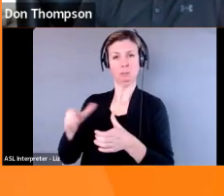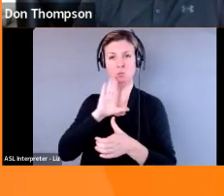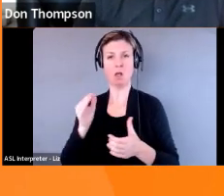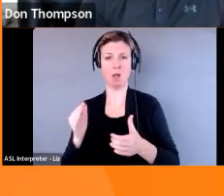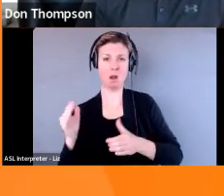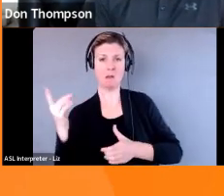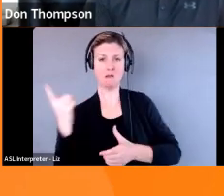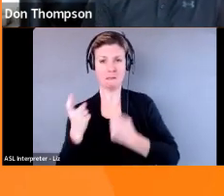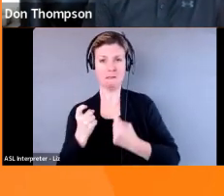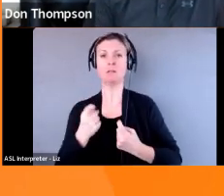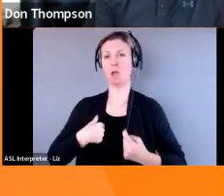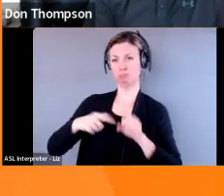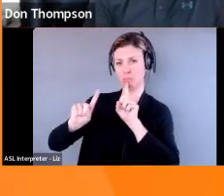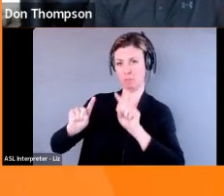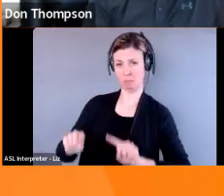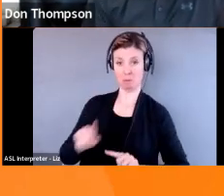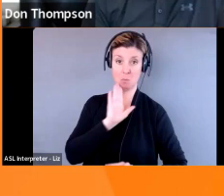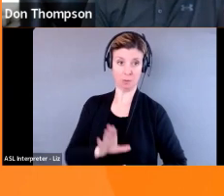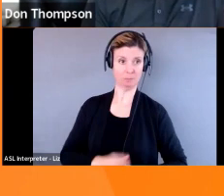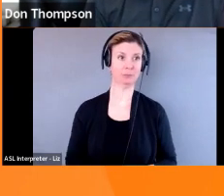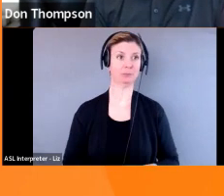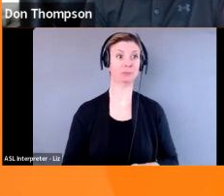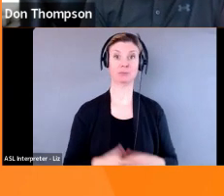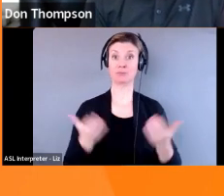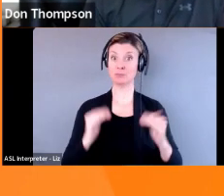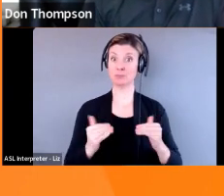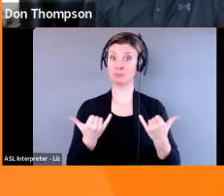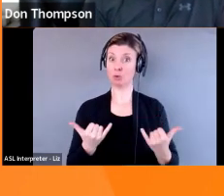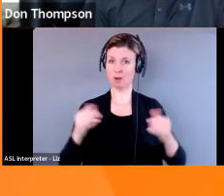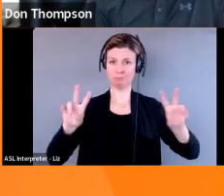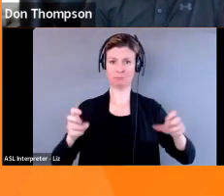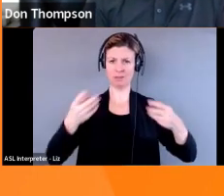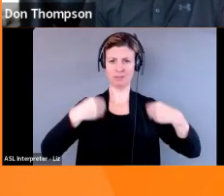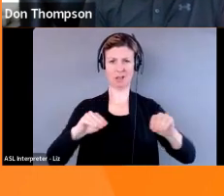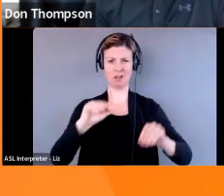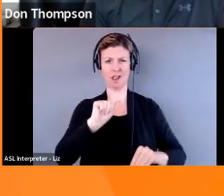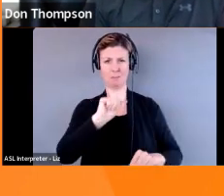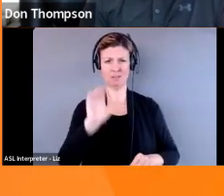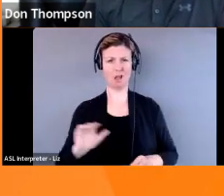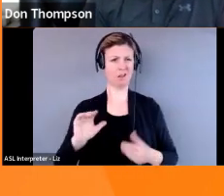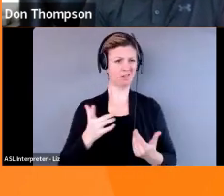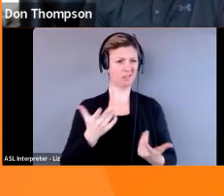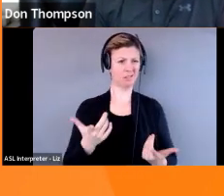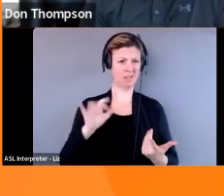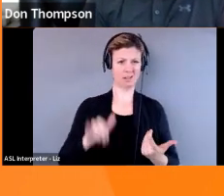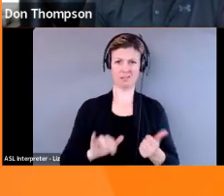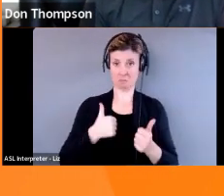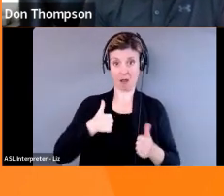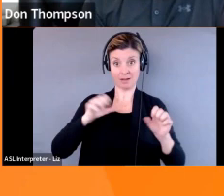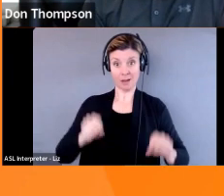So we're going to talk about selling on Amazon. Can I make money and how? How does Amazon work as a channel for my